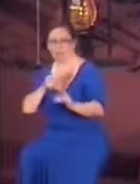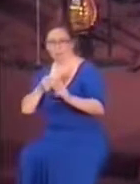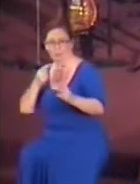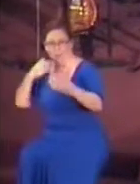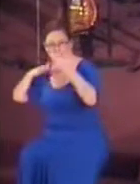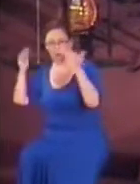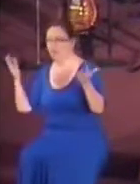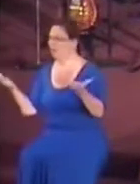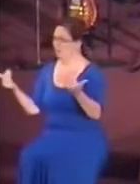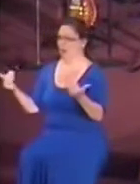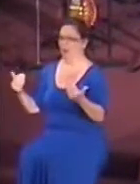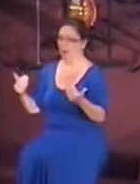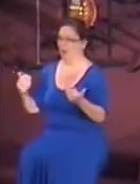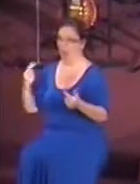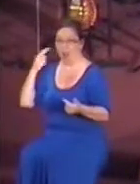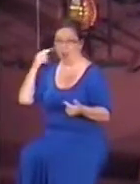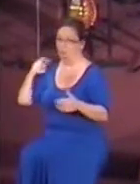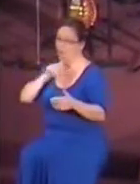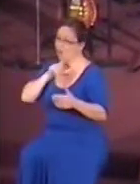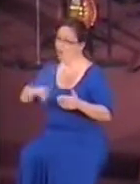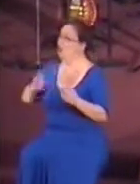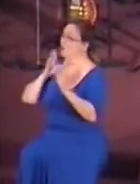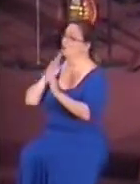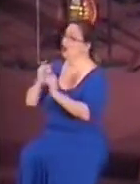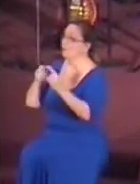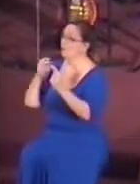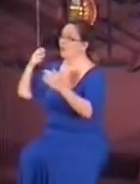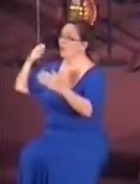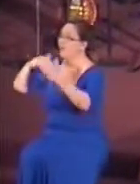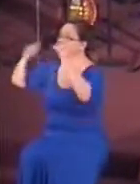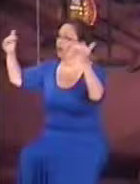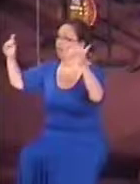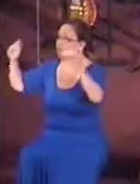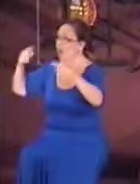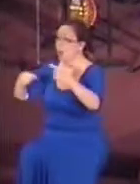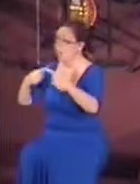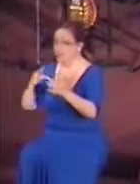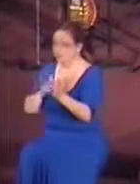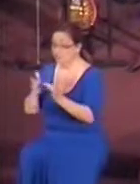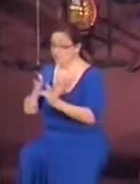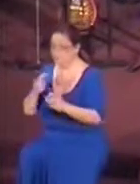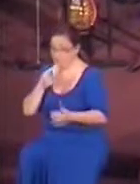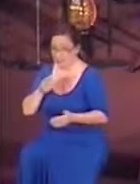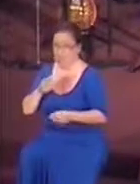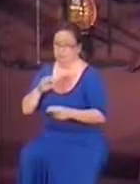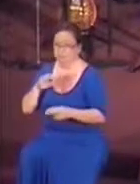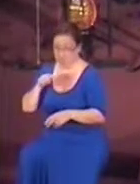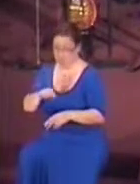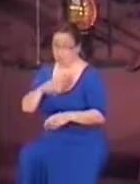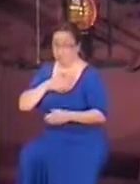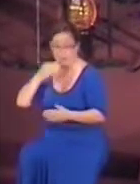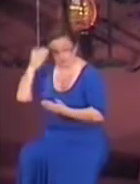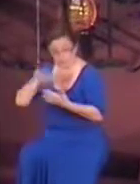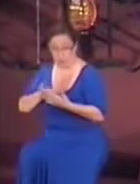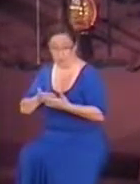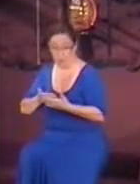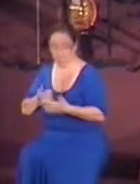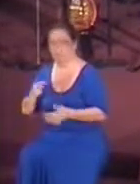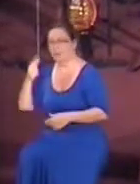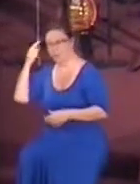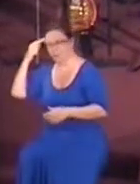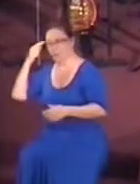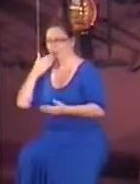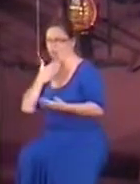right? I heard the Lord speak from heaven about this person named Jesus claiming to be his son. Do you think that there would